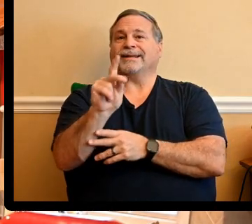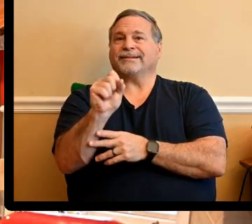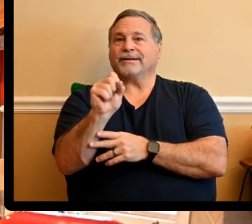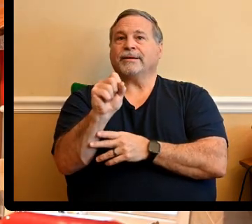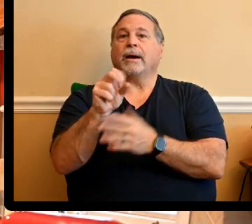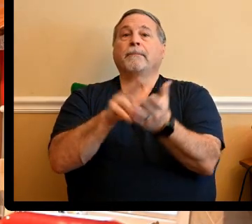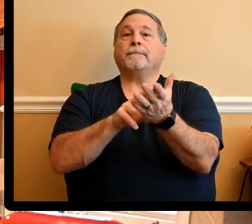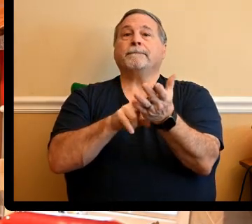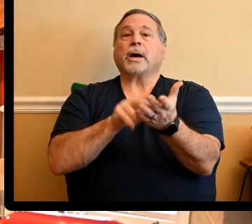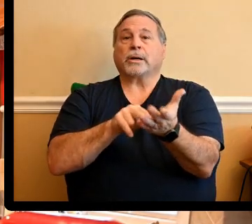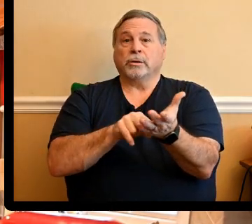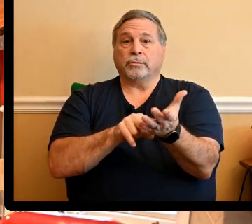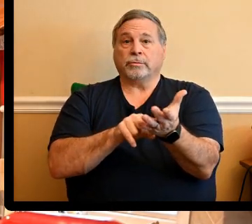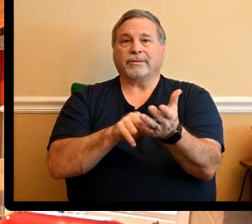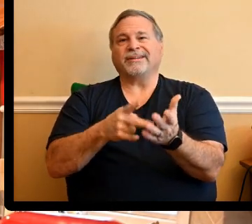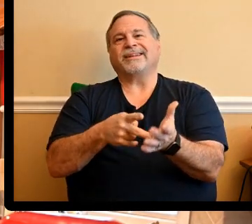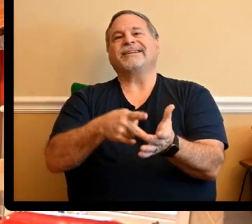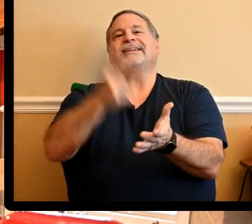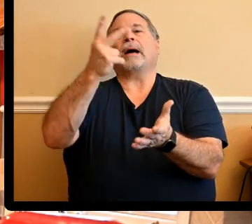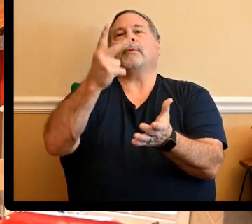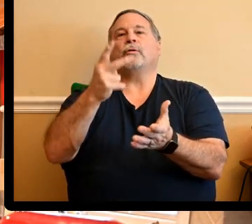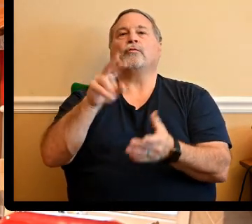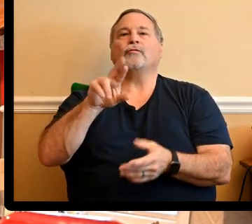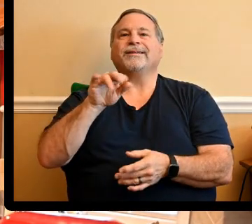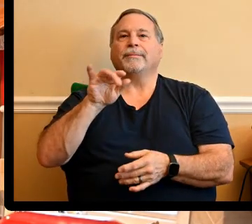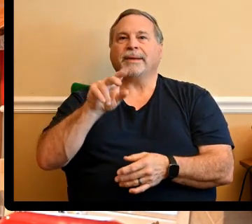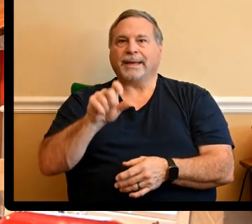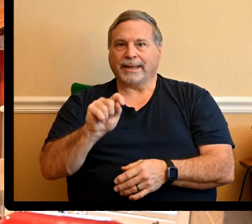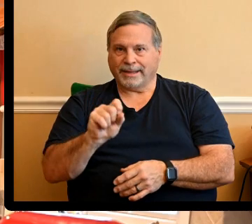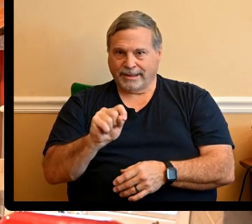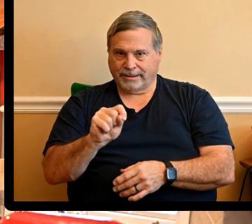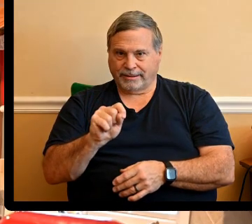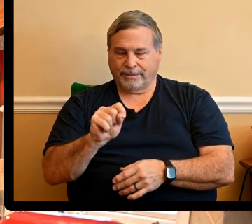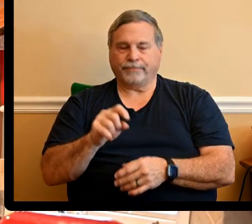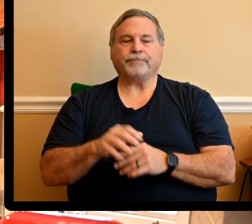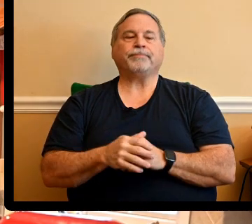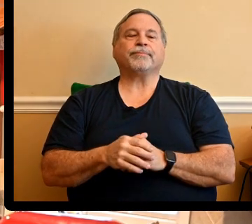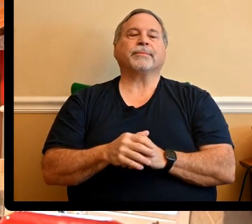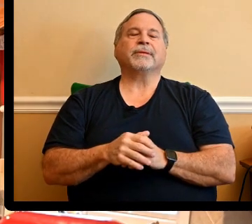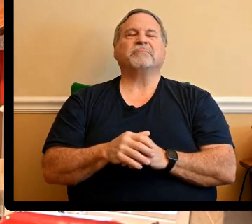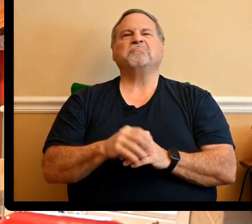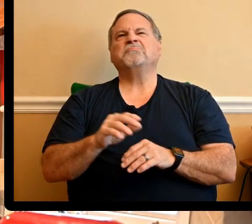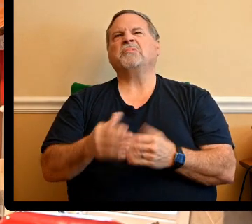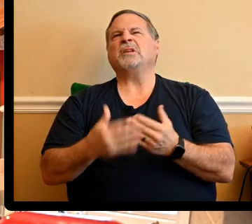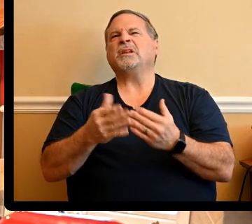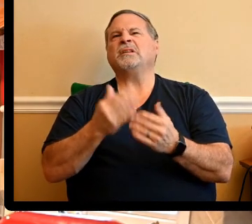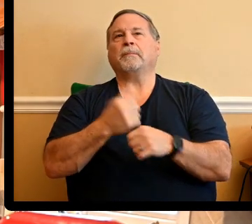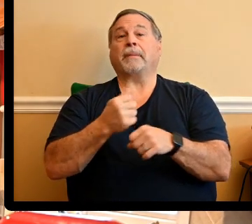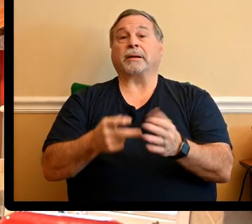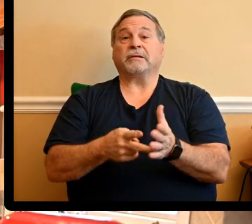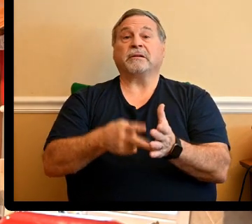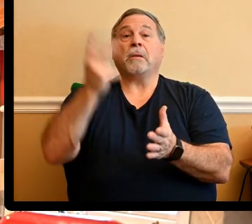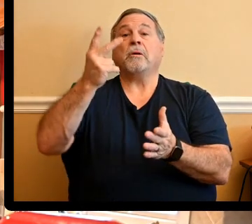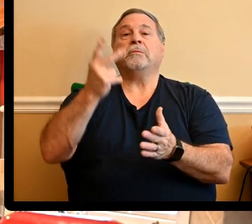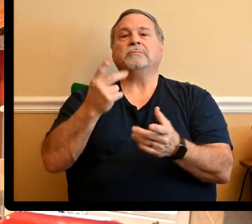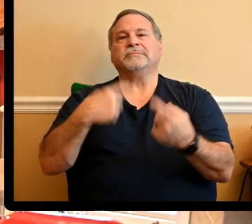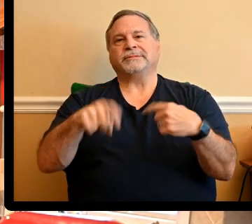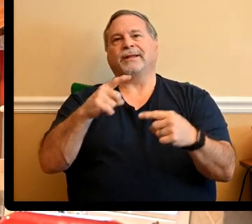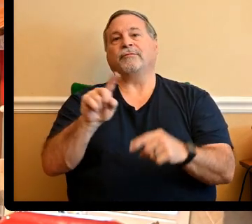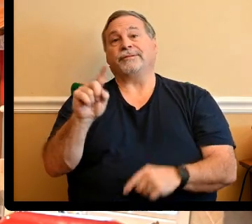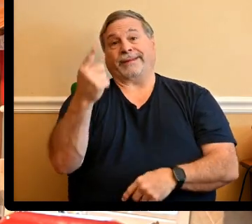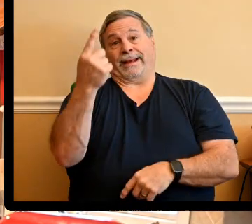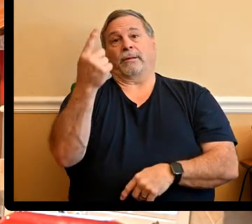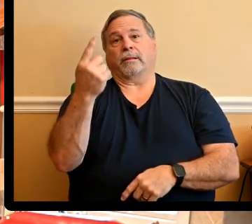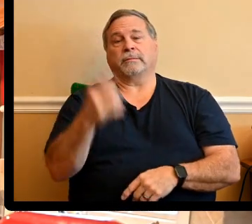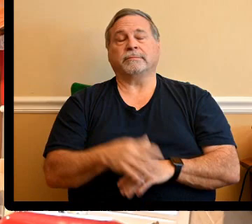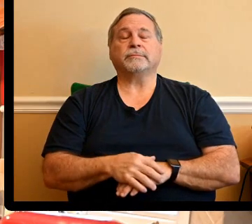butter. Now again, this is a double recipe that I'm making. I find it just as easy to make a double recipe as it is a single, but